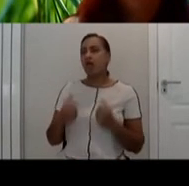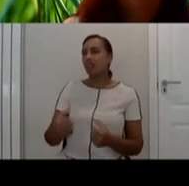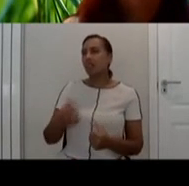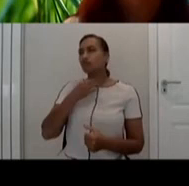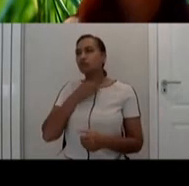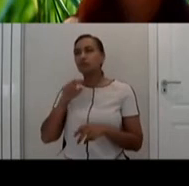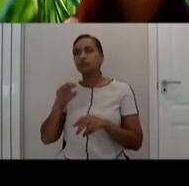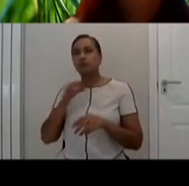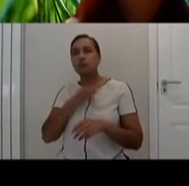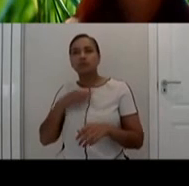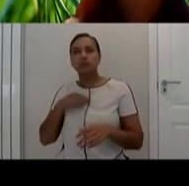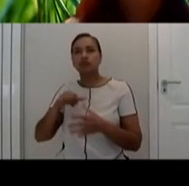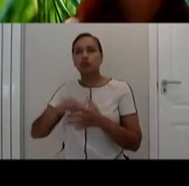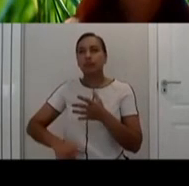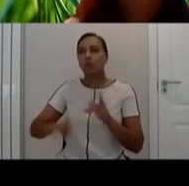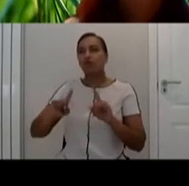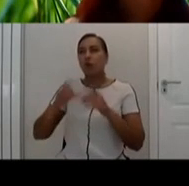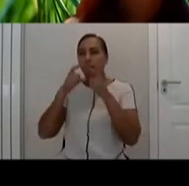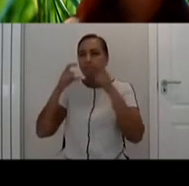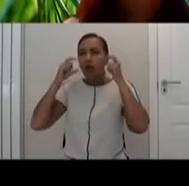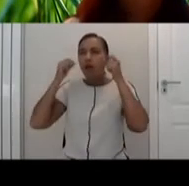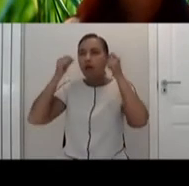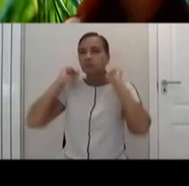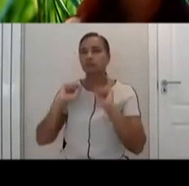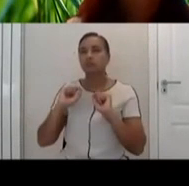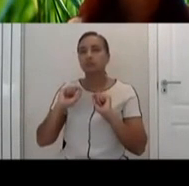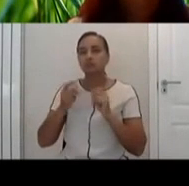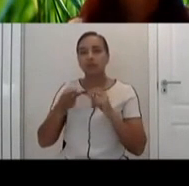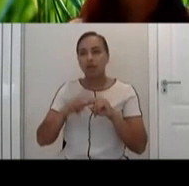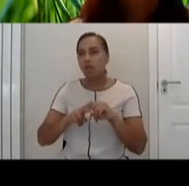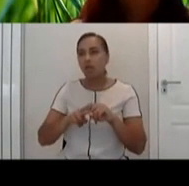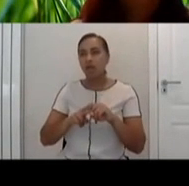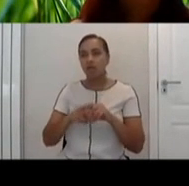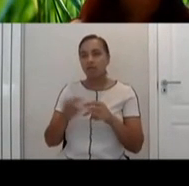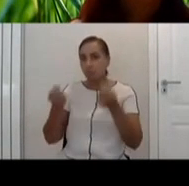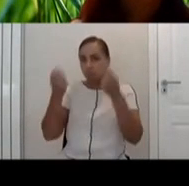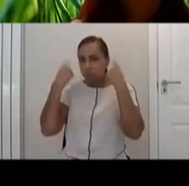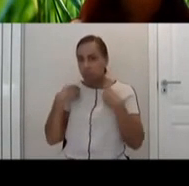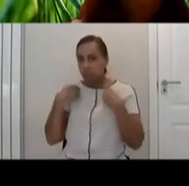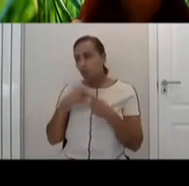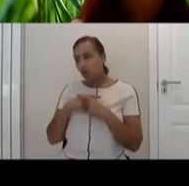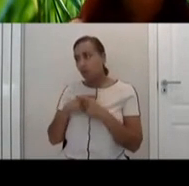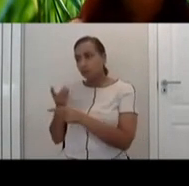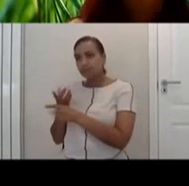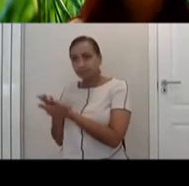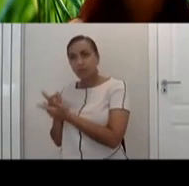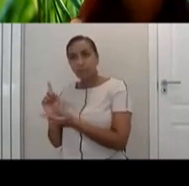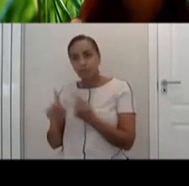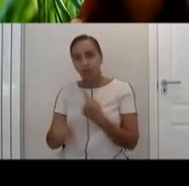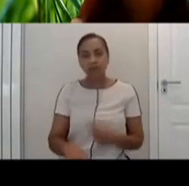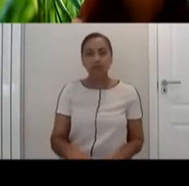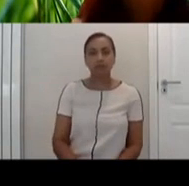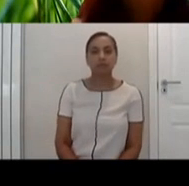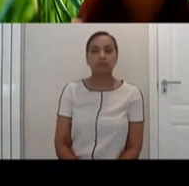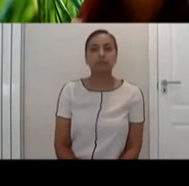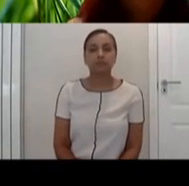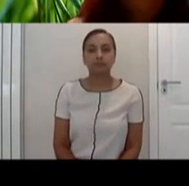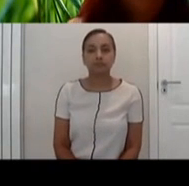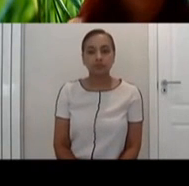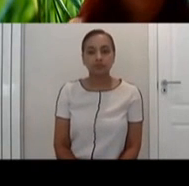of masks? And if we don't know the answer, we can always come back. Yes, I will